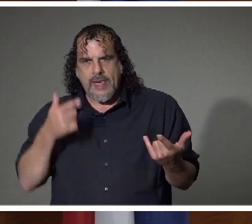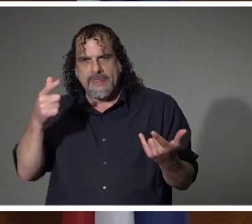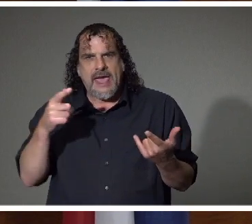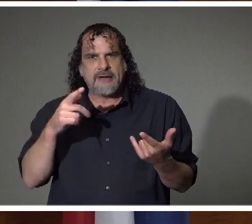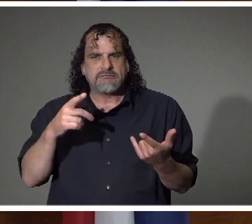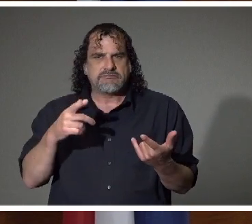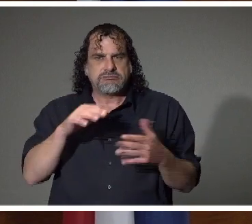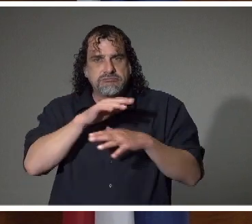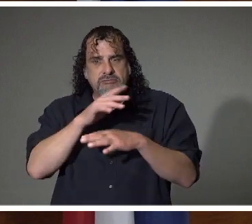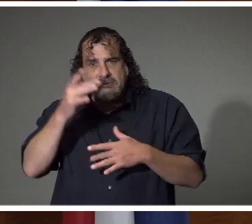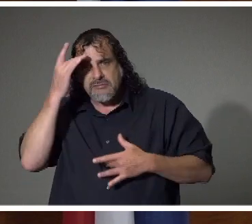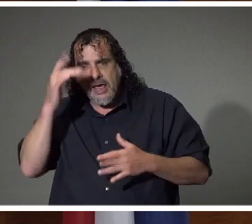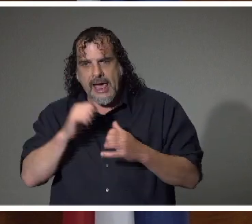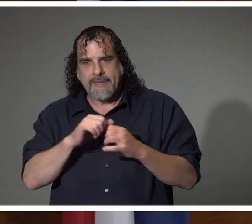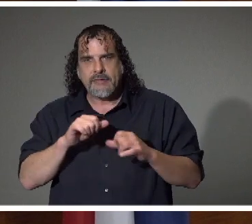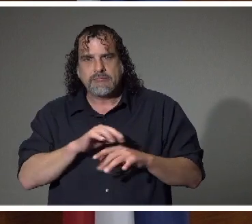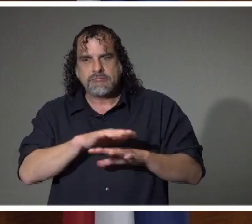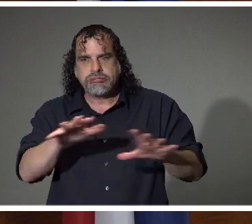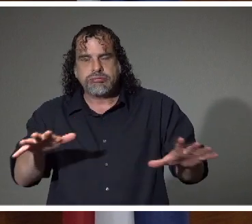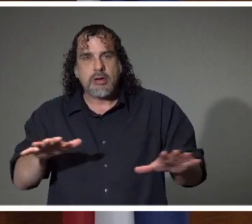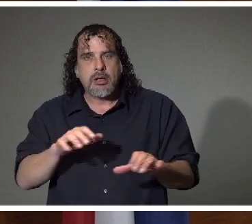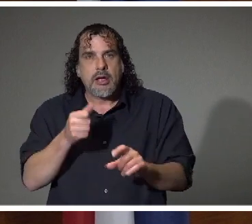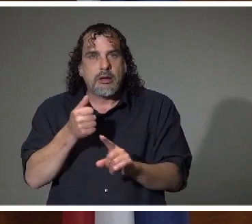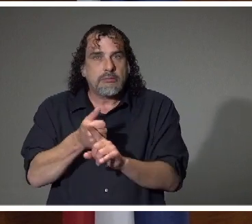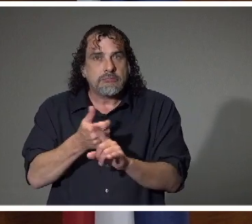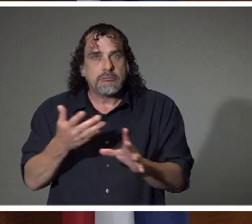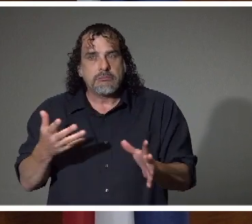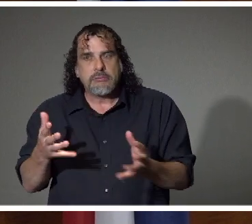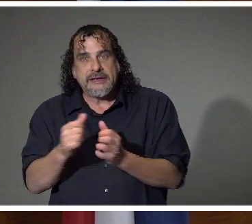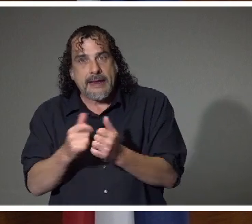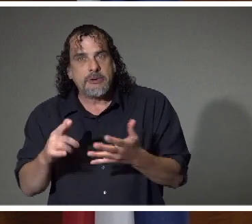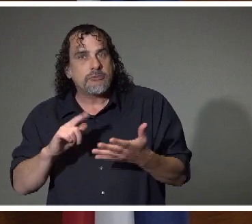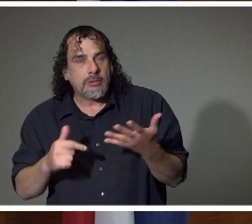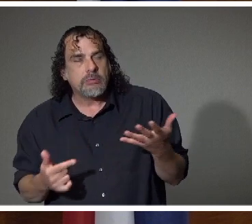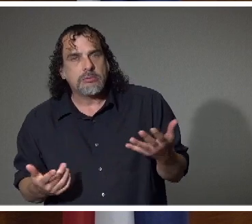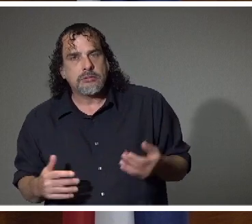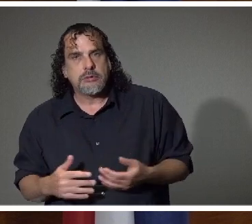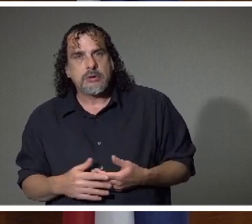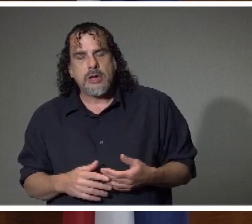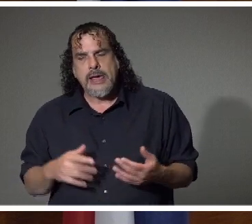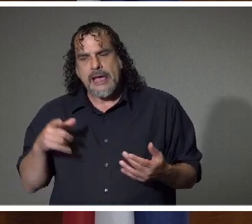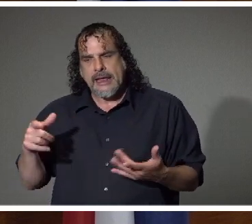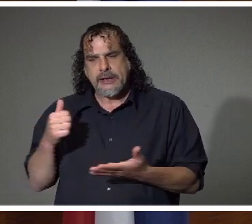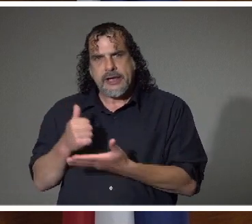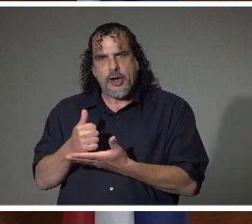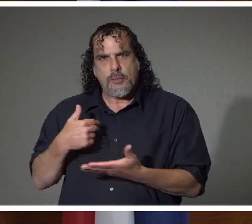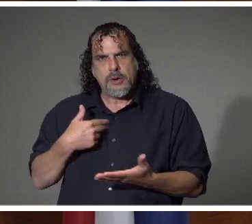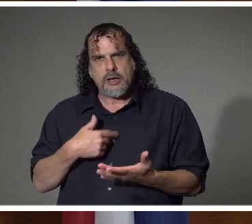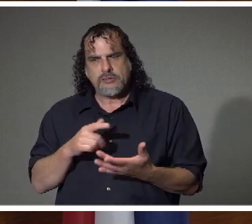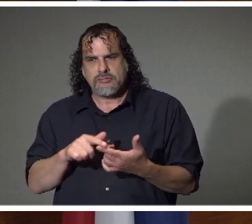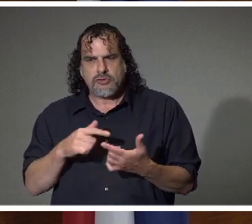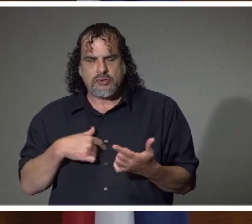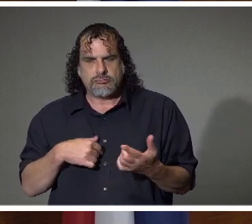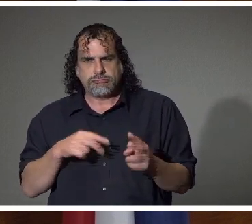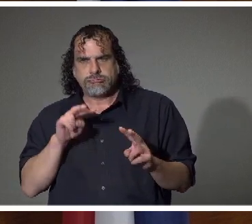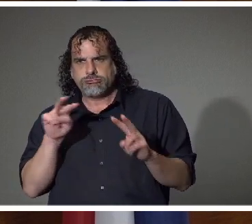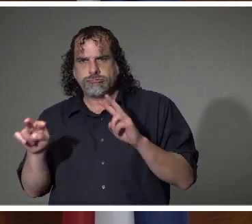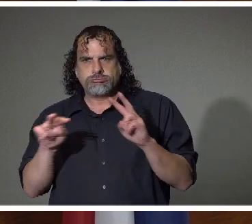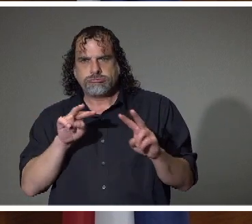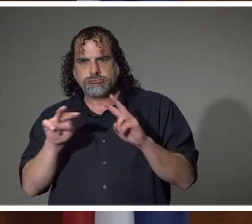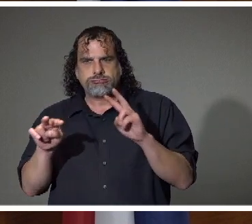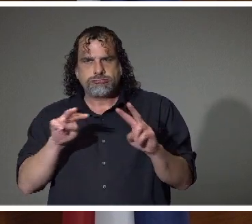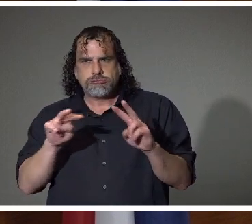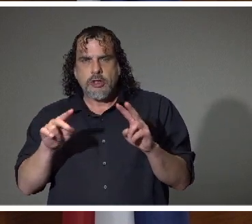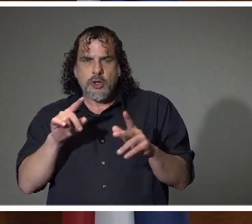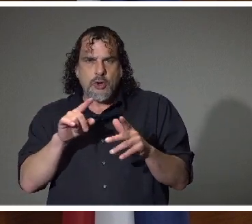has affected individuals and the extent to which we can monitor what may be